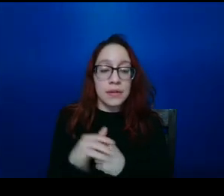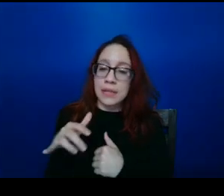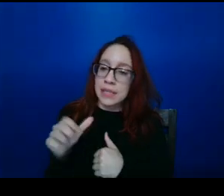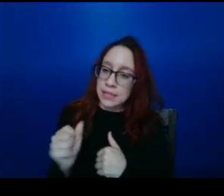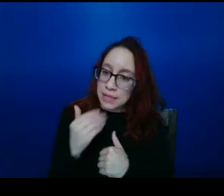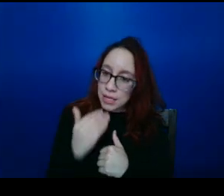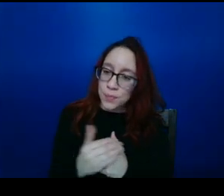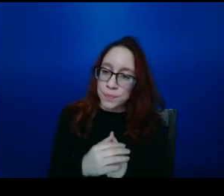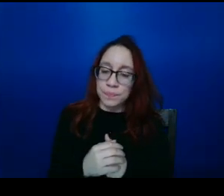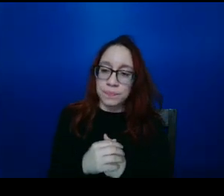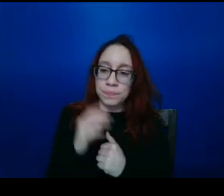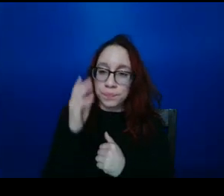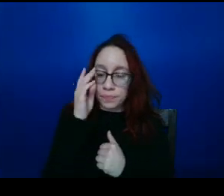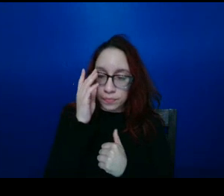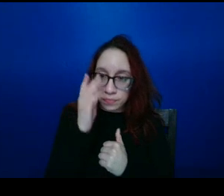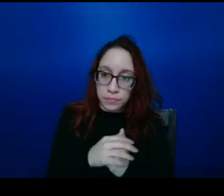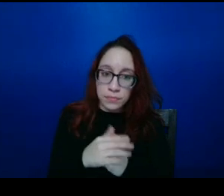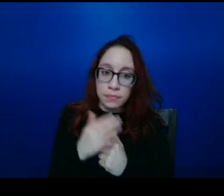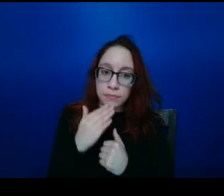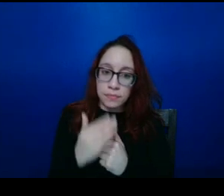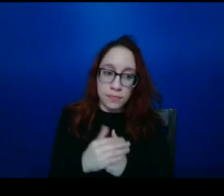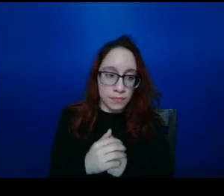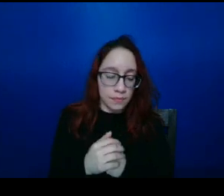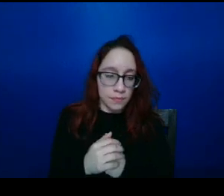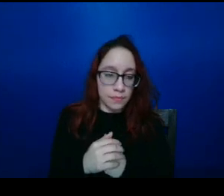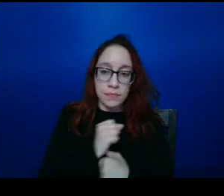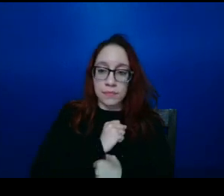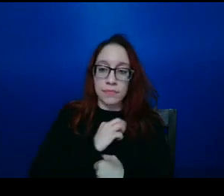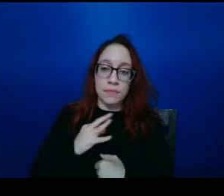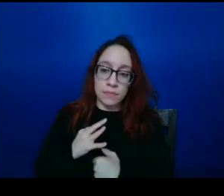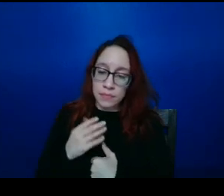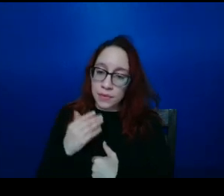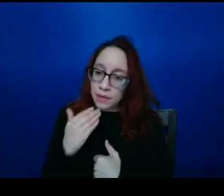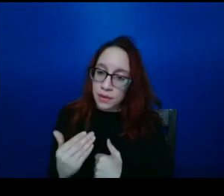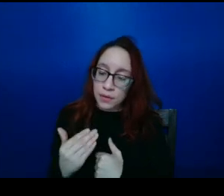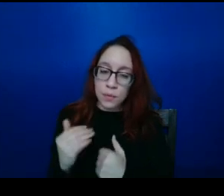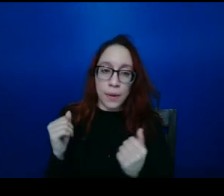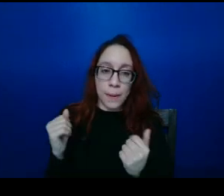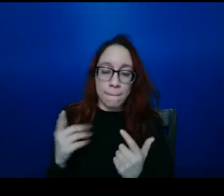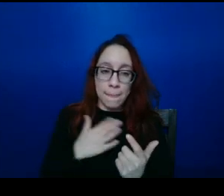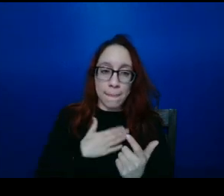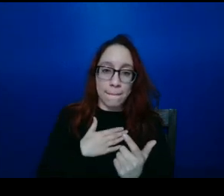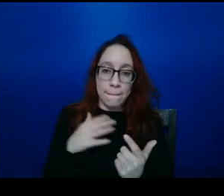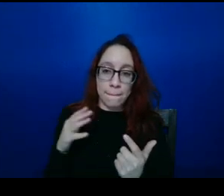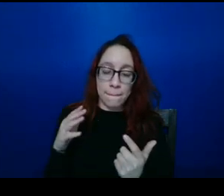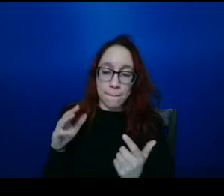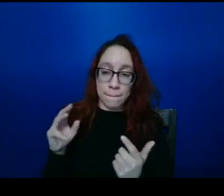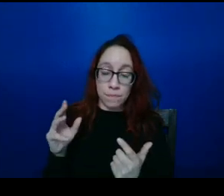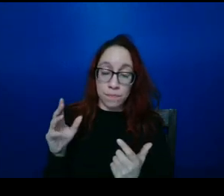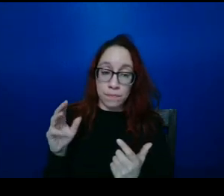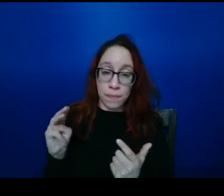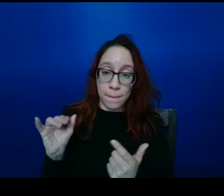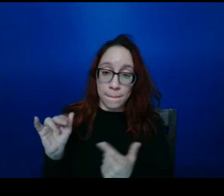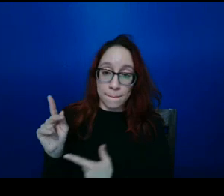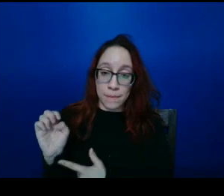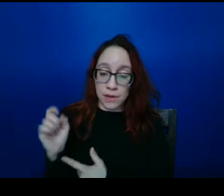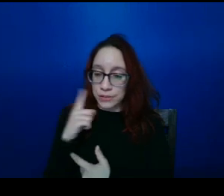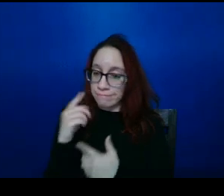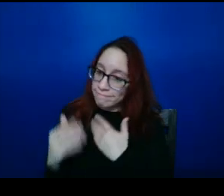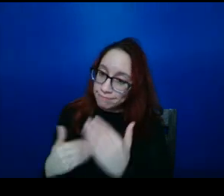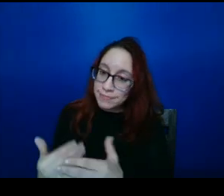Thank you, Mayor. I thank you, staff. Thank you to Mike for getting this